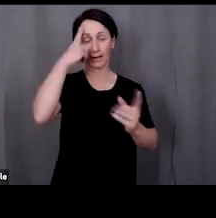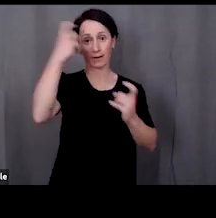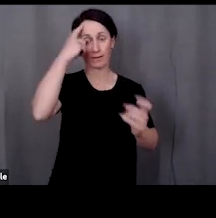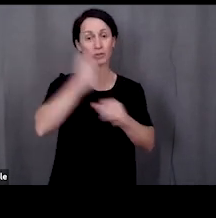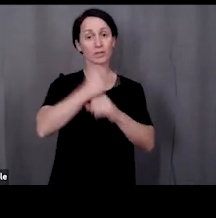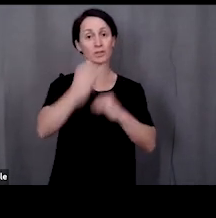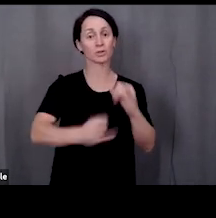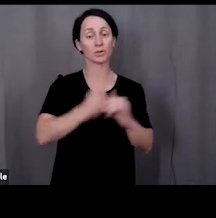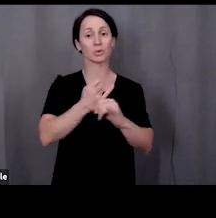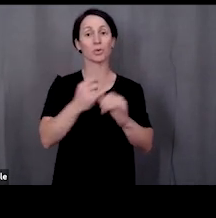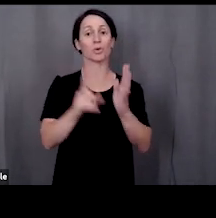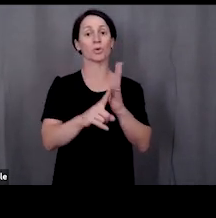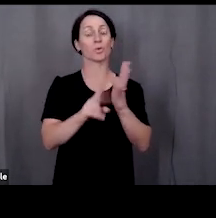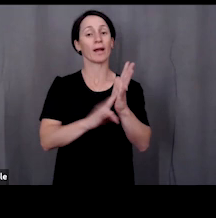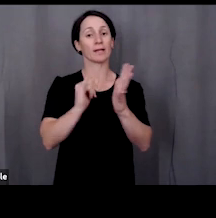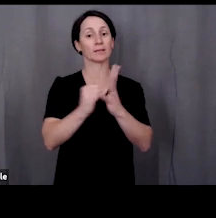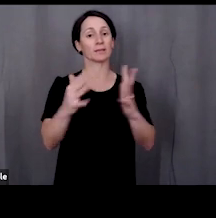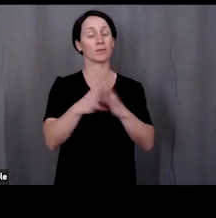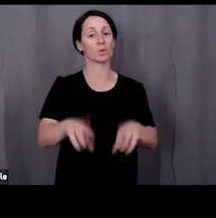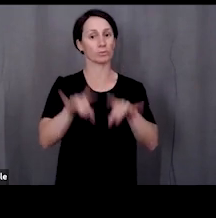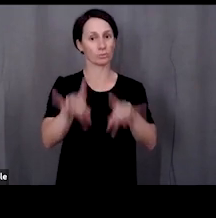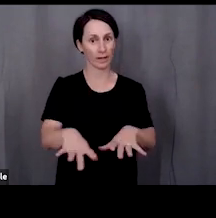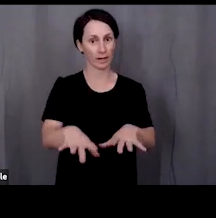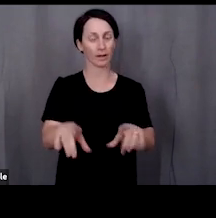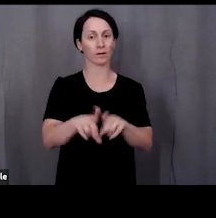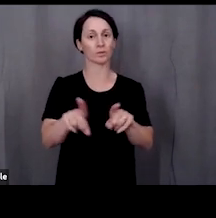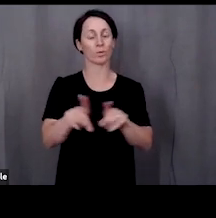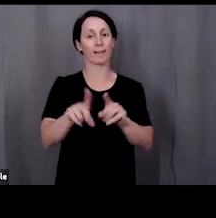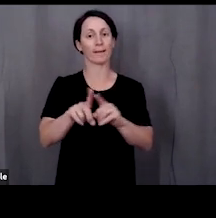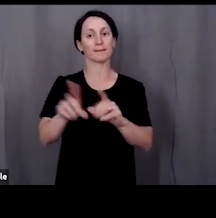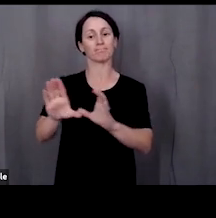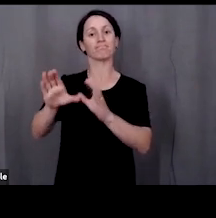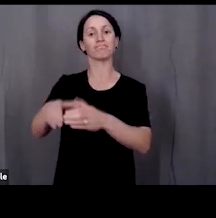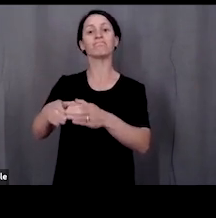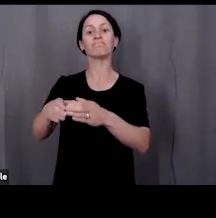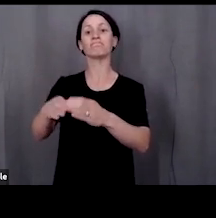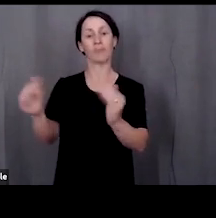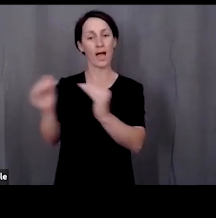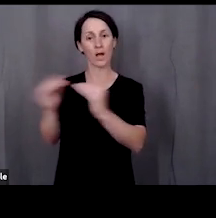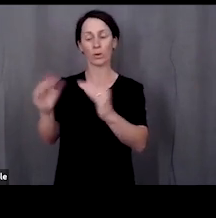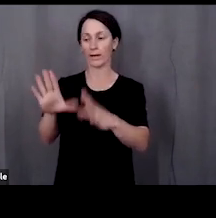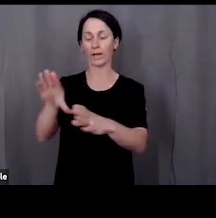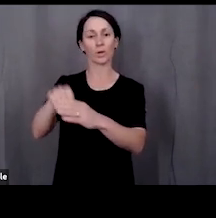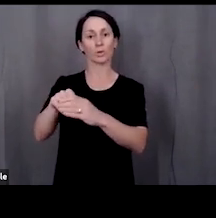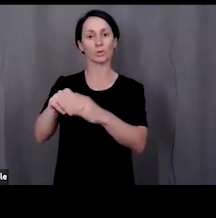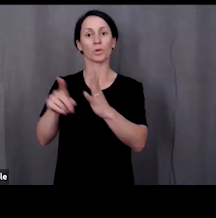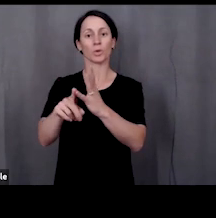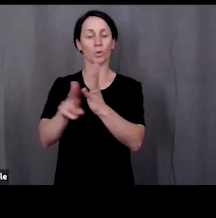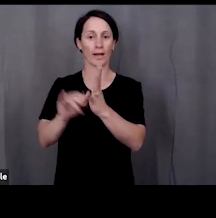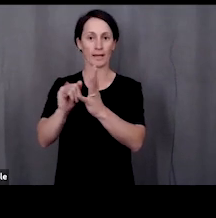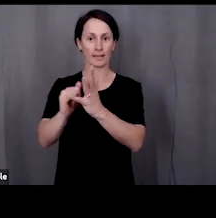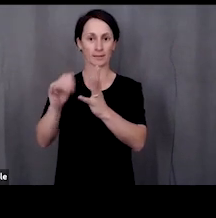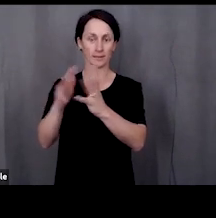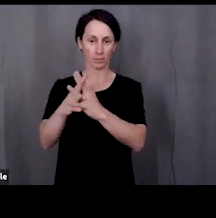of New South Wales, Australia, and the Division of Equity, Diversity and Inclusion, UNSW. I'm Jackie